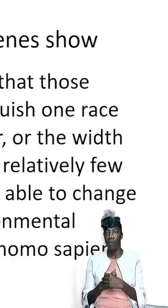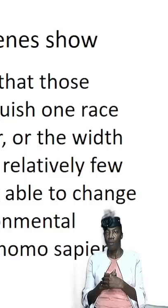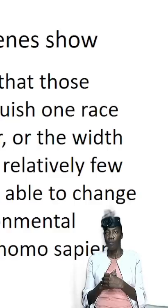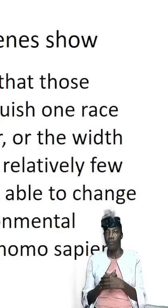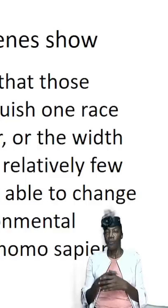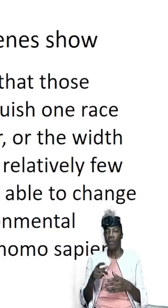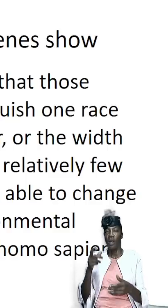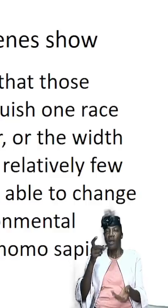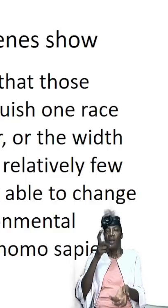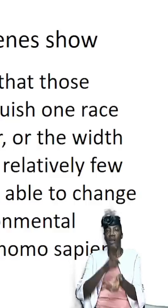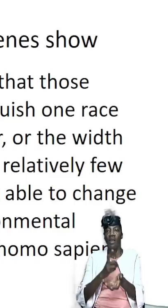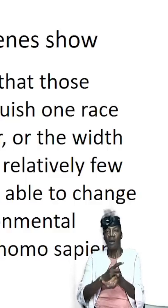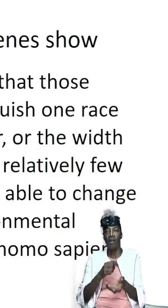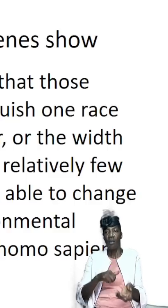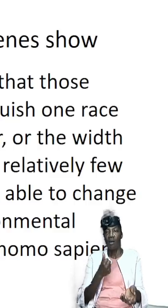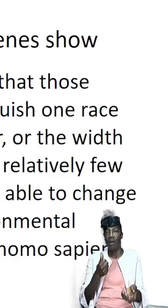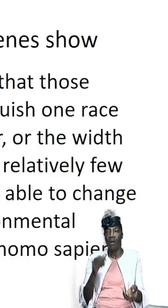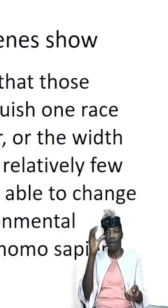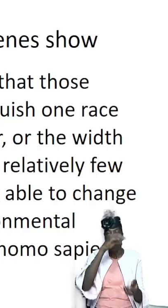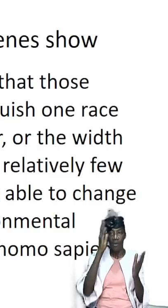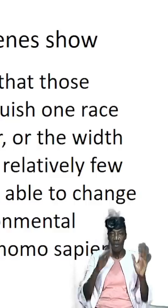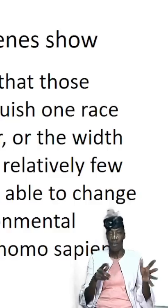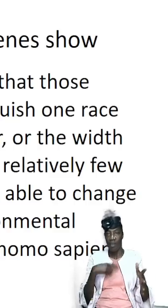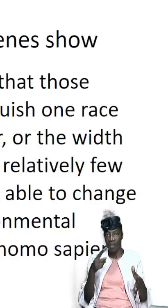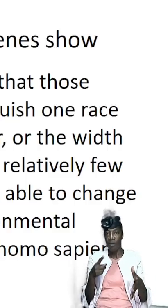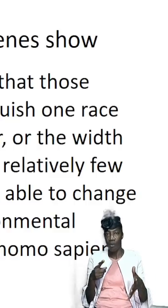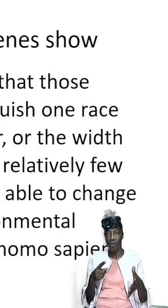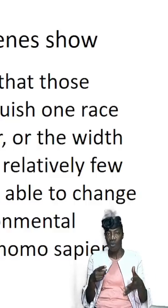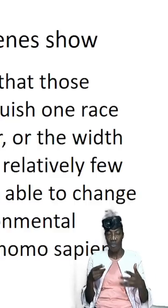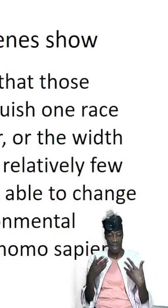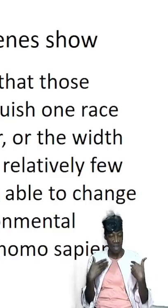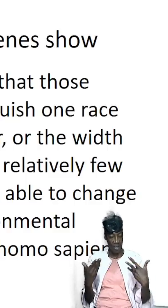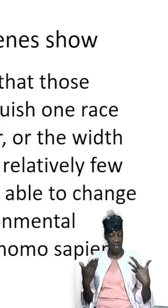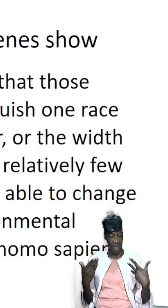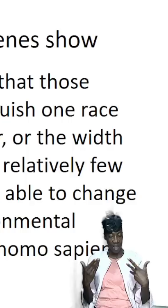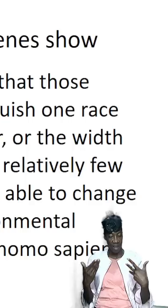and other researchers say that those traits most